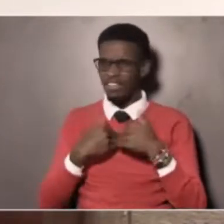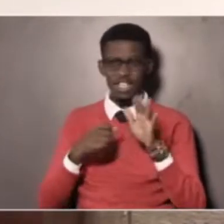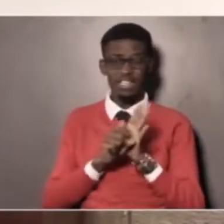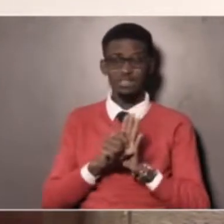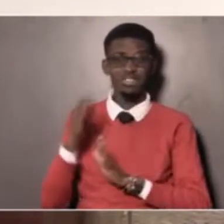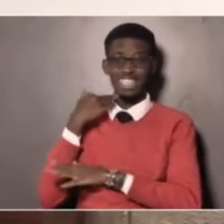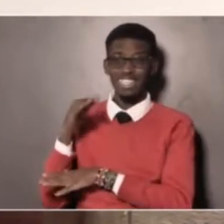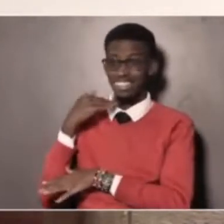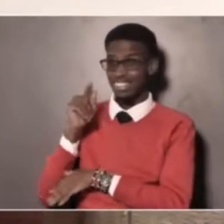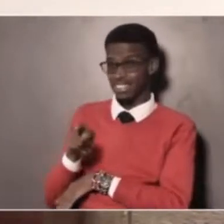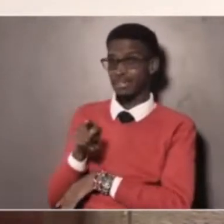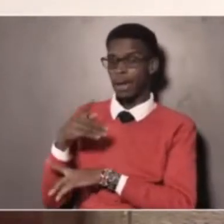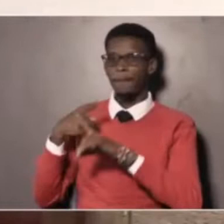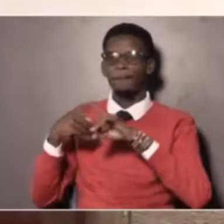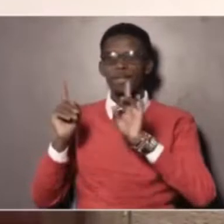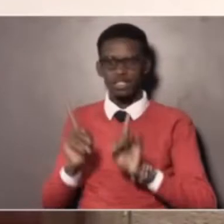him. But